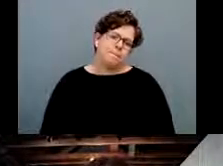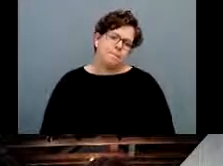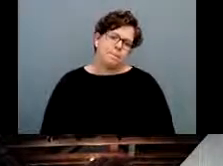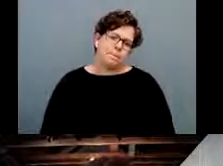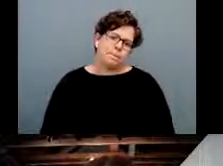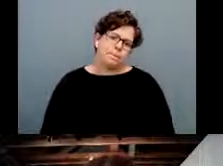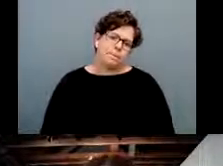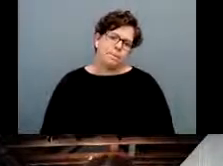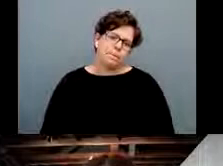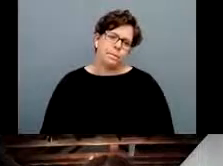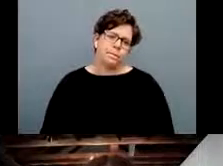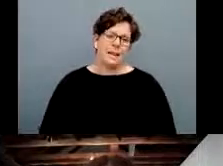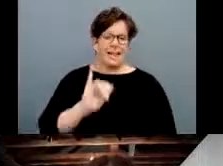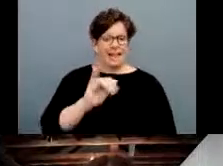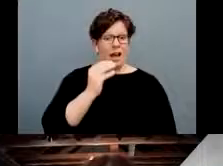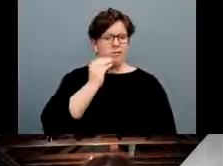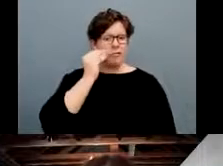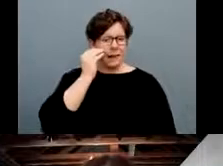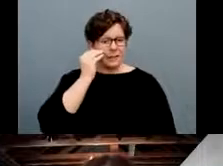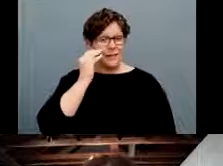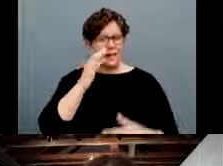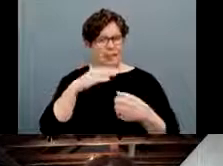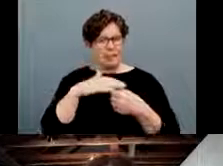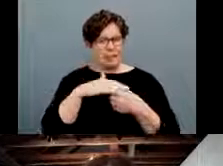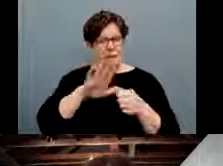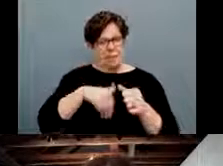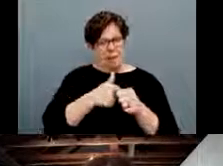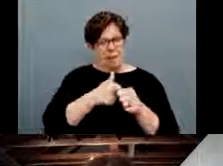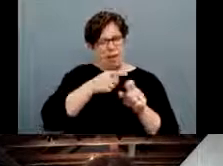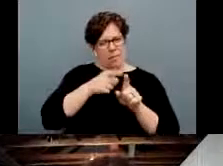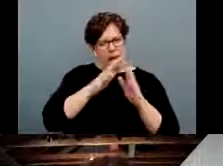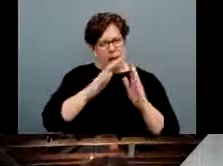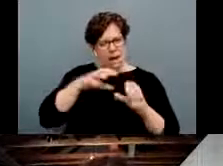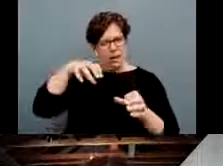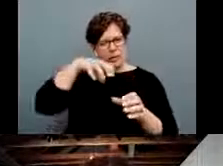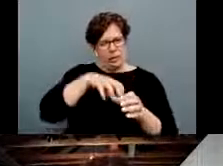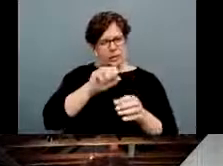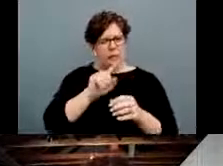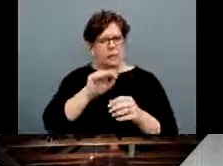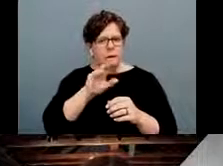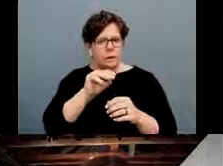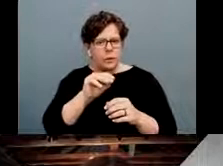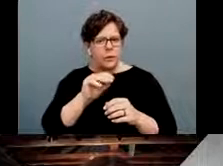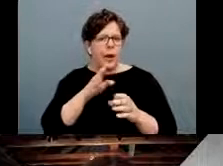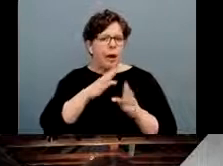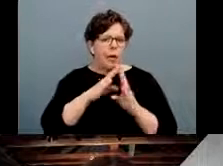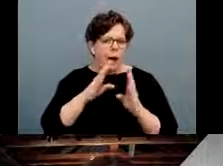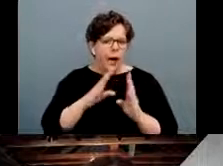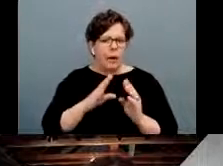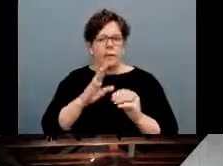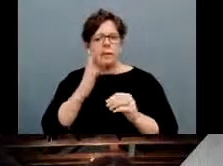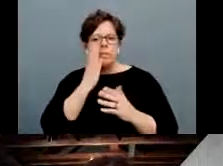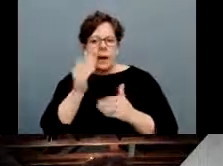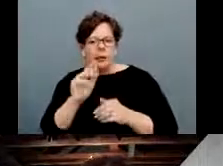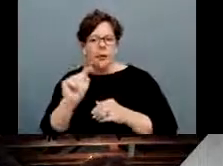The residency space is located just behind the main house and includes a studio, kitchenette, private bathroom, bedroom, and entrance. You